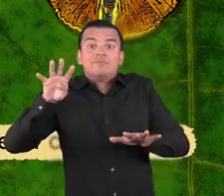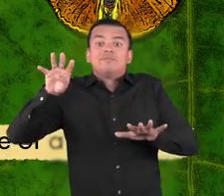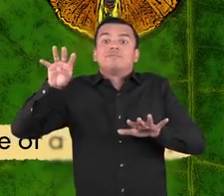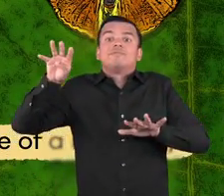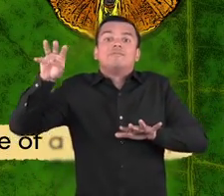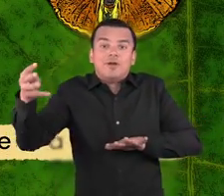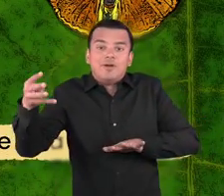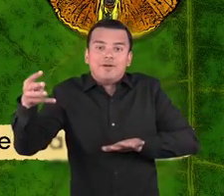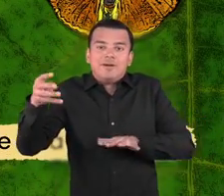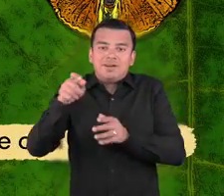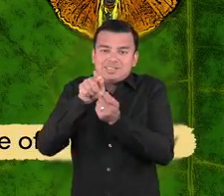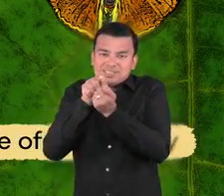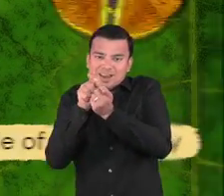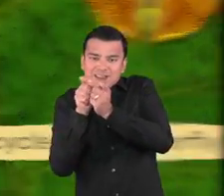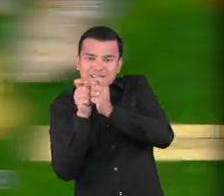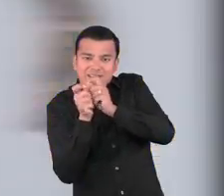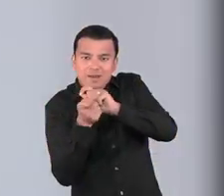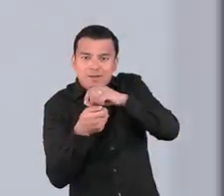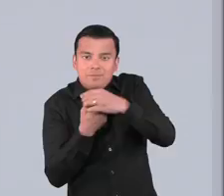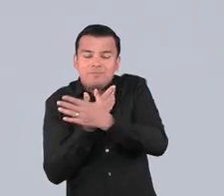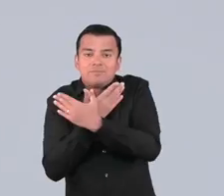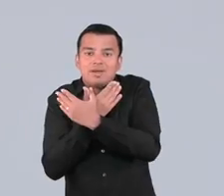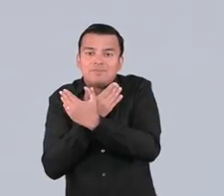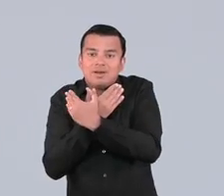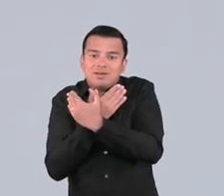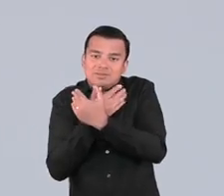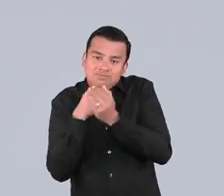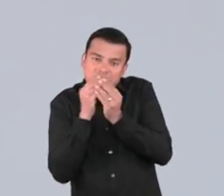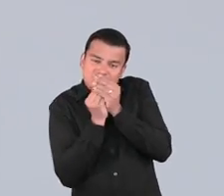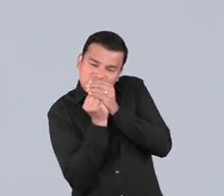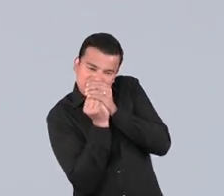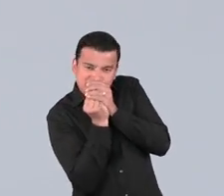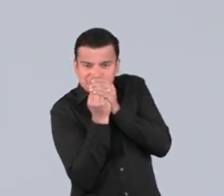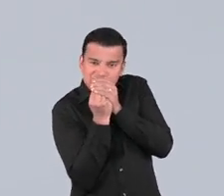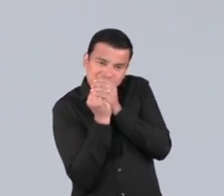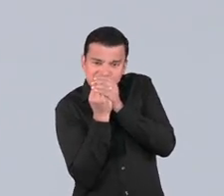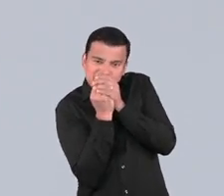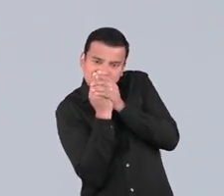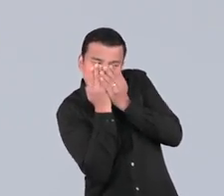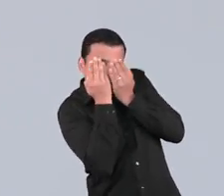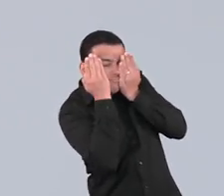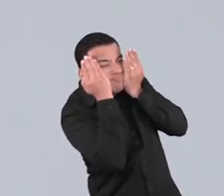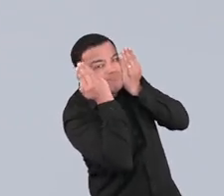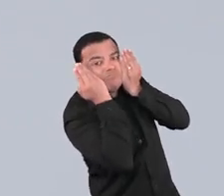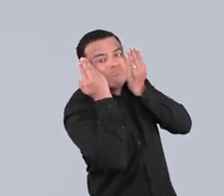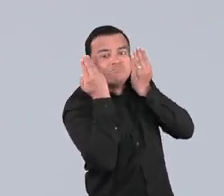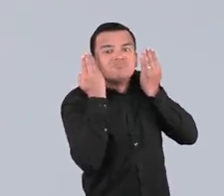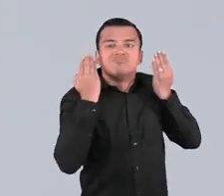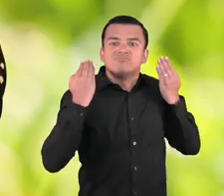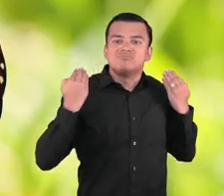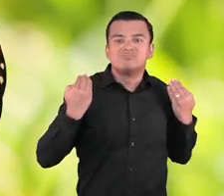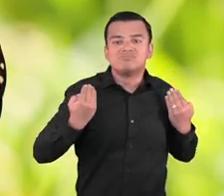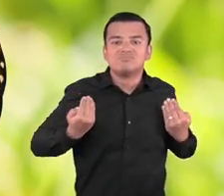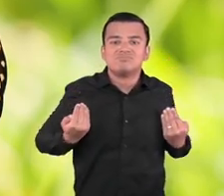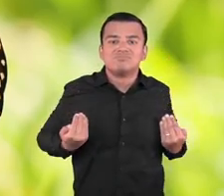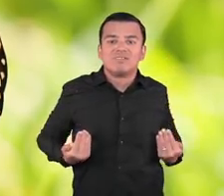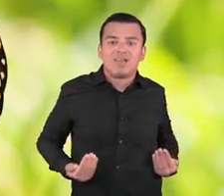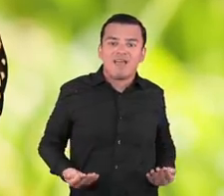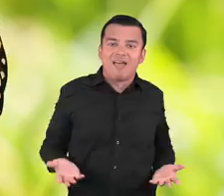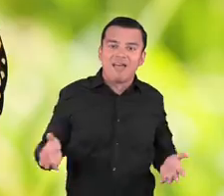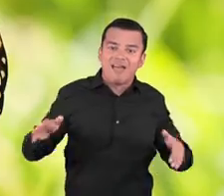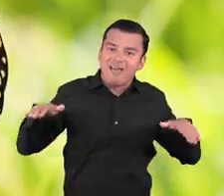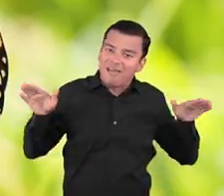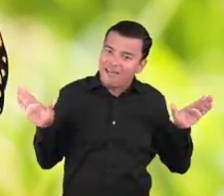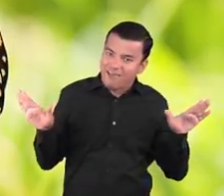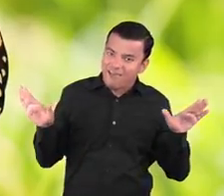reveal a colorful butterfly. When the butterfly emerges from the chrysalis, its wings are soft